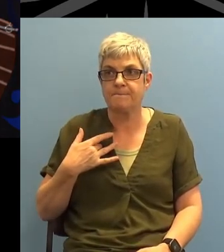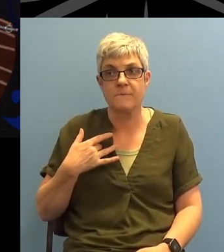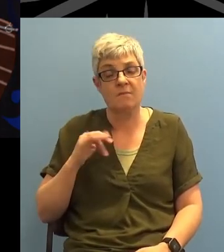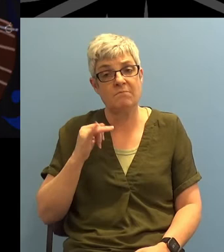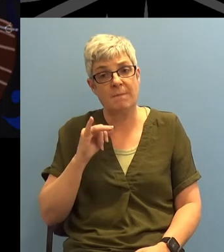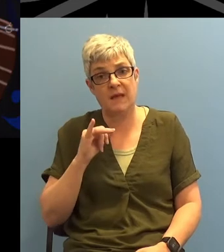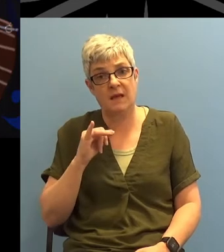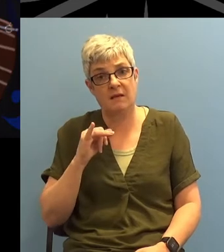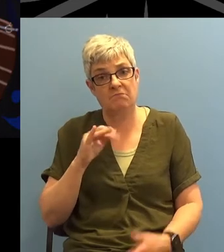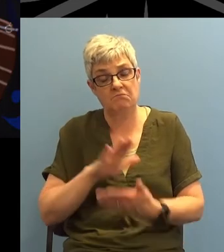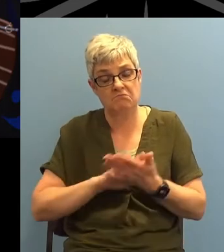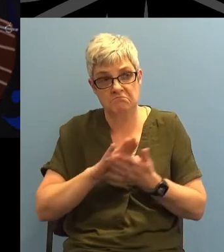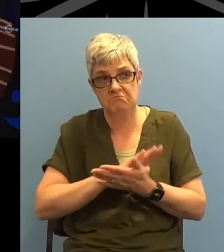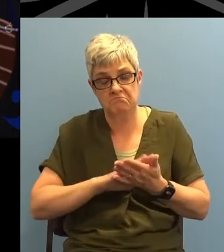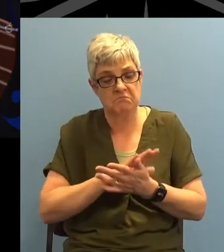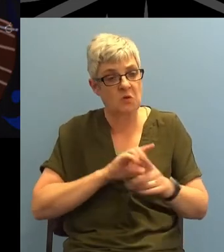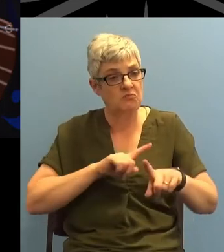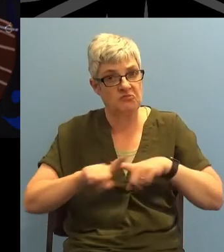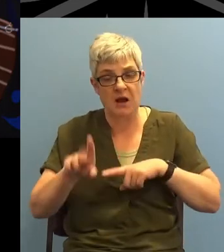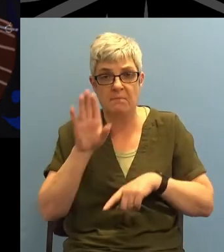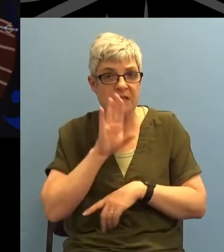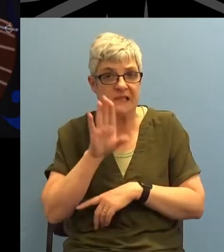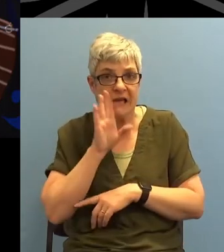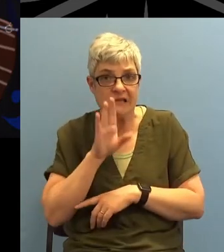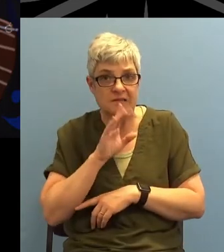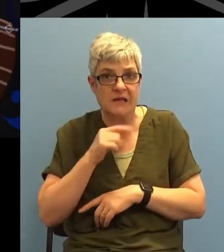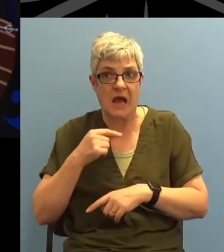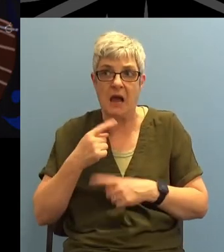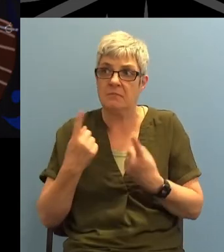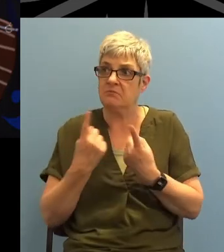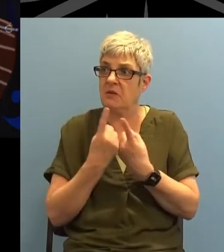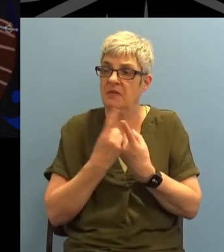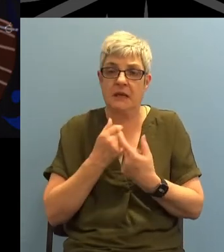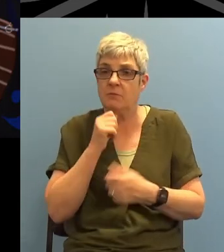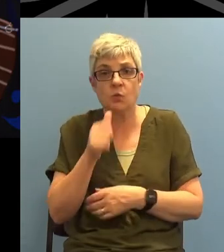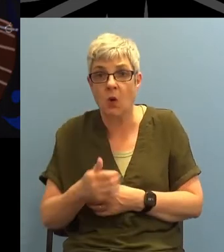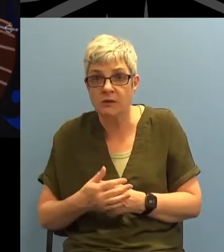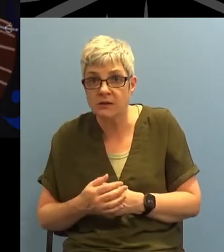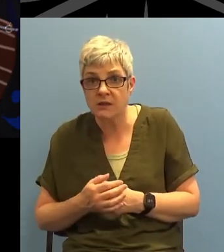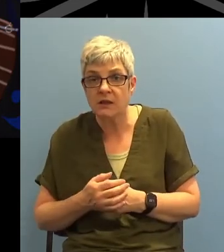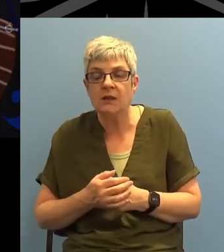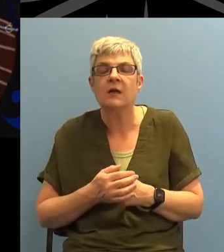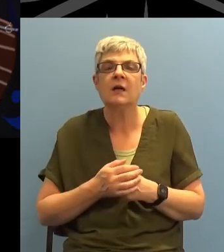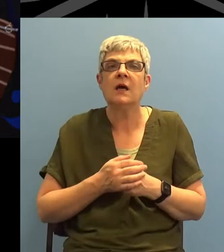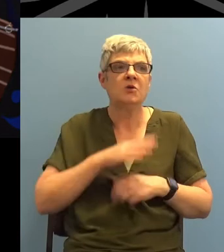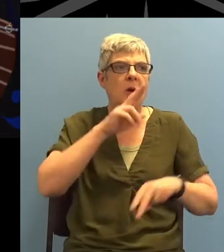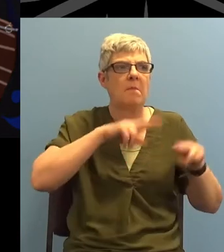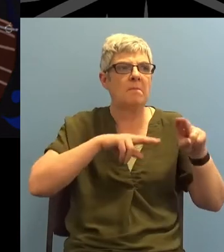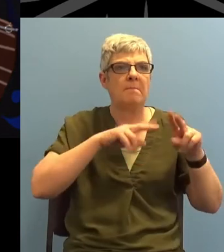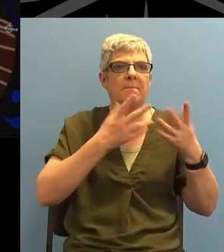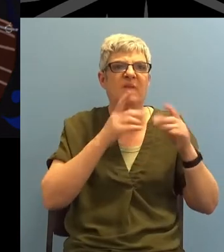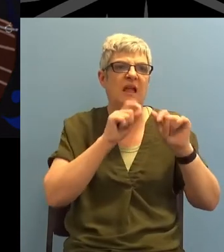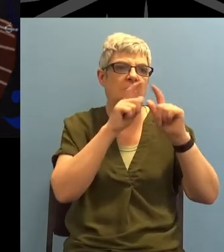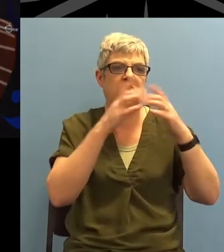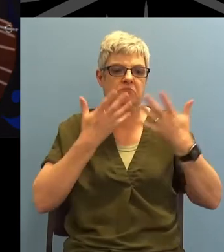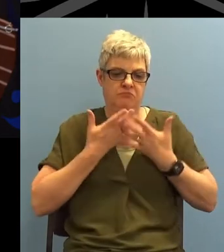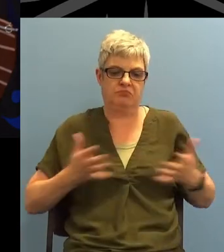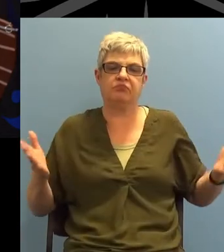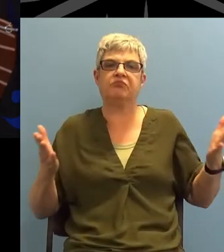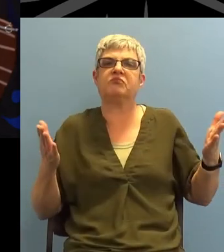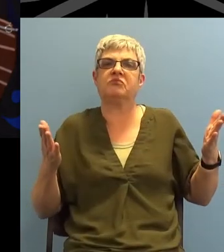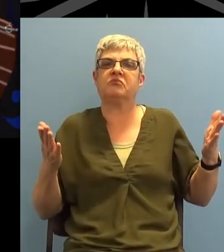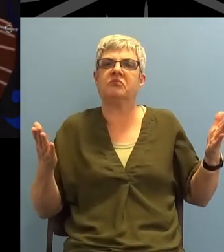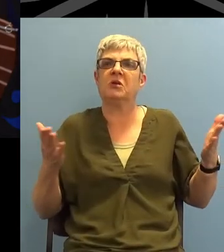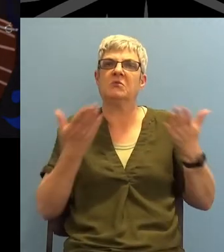Perhaps it means not trying to pretend I am something I'm not, not painting a picture for others